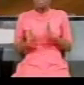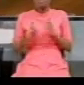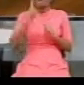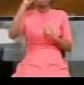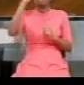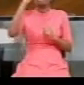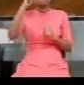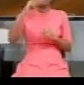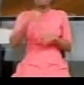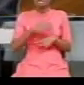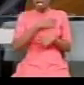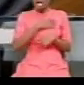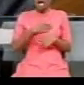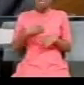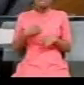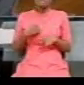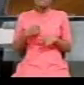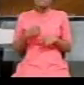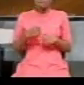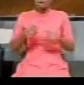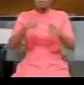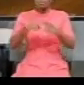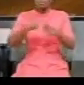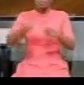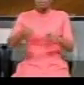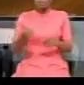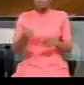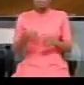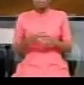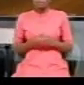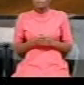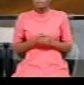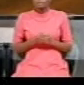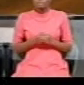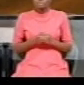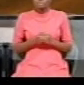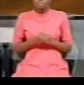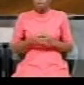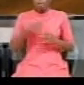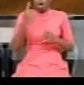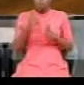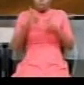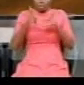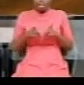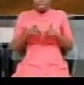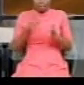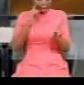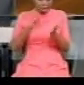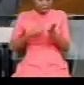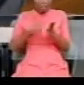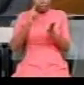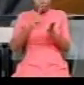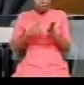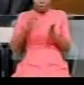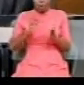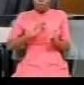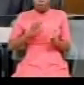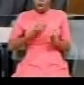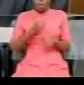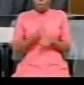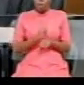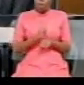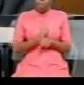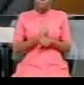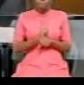Upward and reaching to others. Regular personal evaluation of our